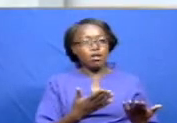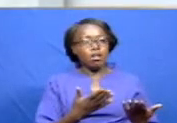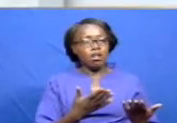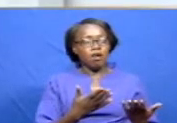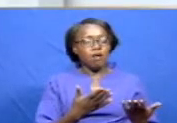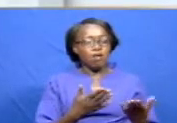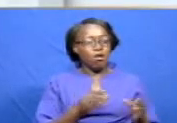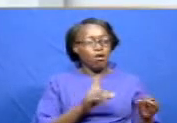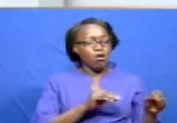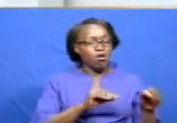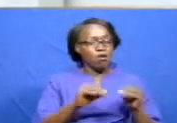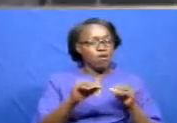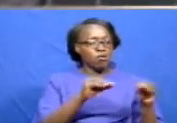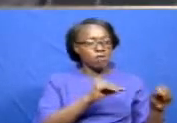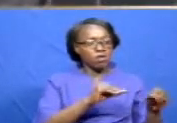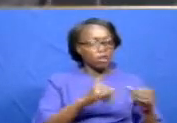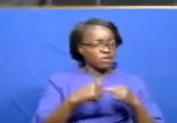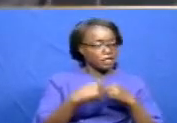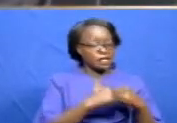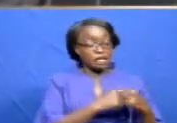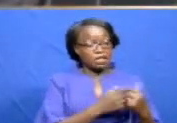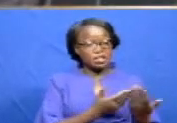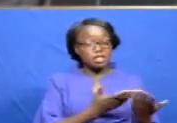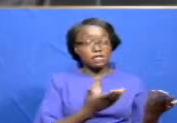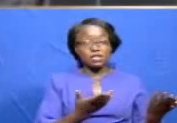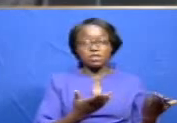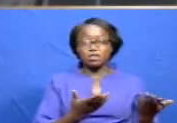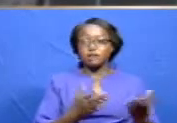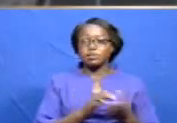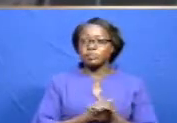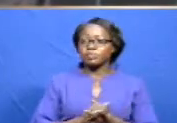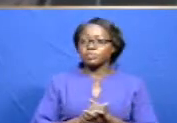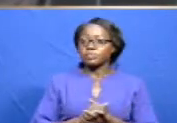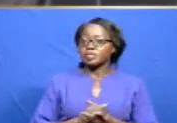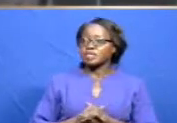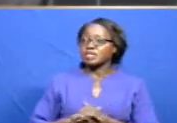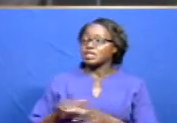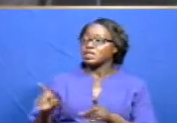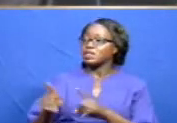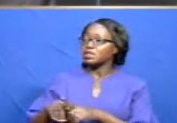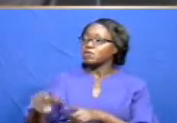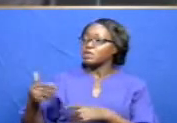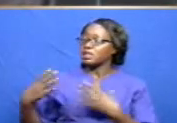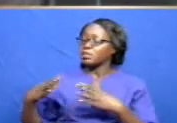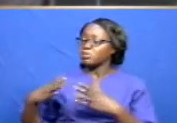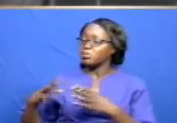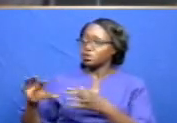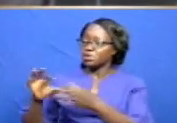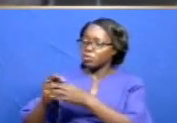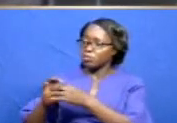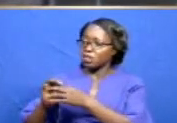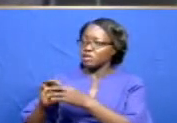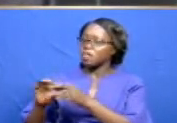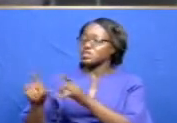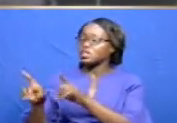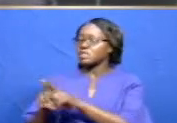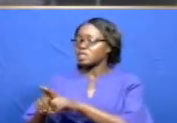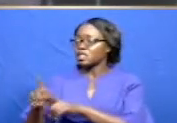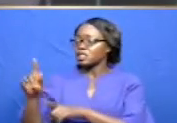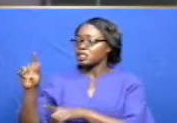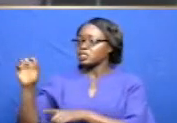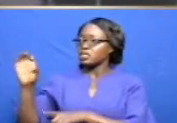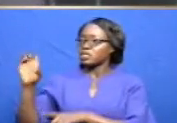navigating the headwinds of these challenges? Look, Alan, I think much like everybody else, whether they be corporate entities such as Telkom or